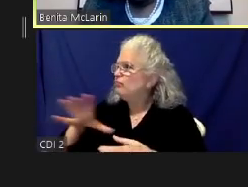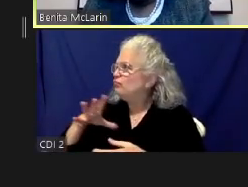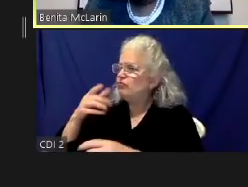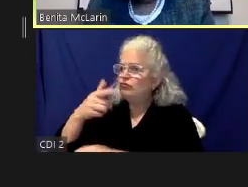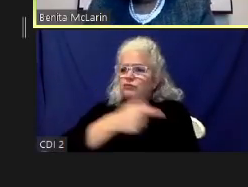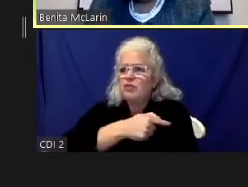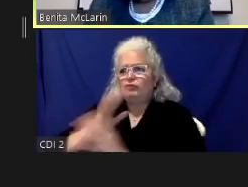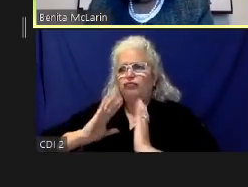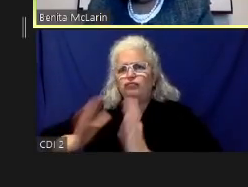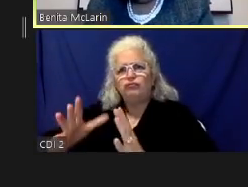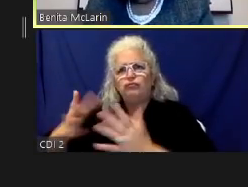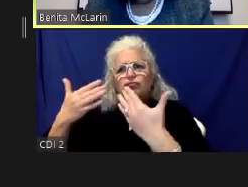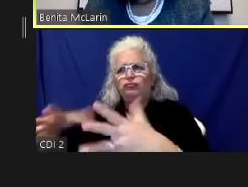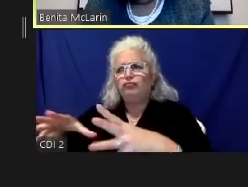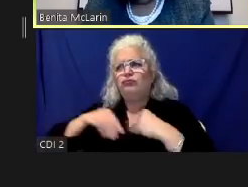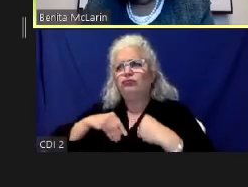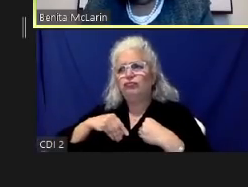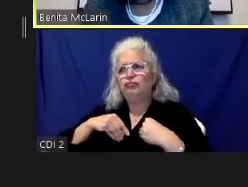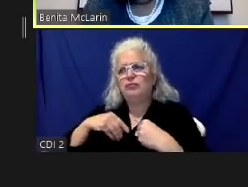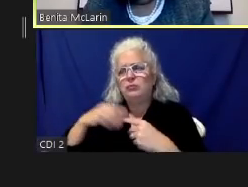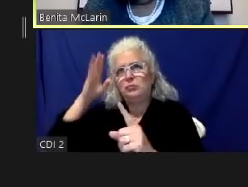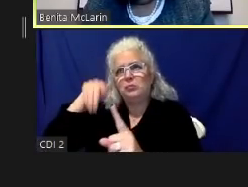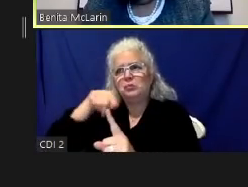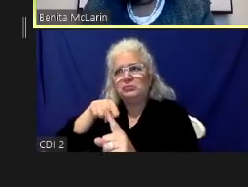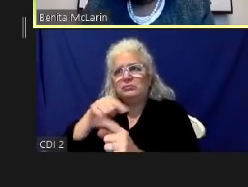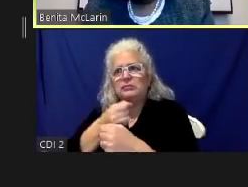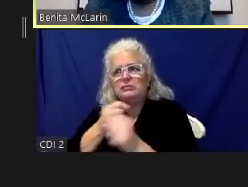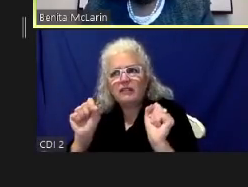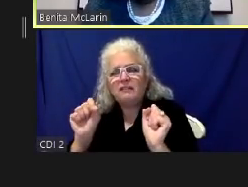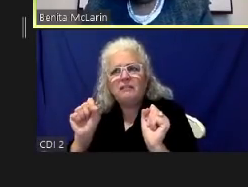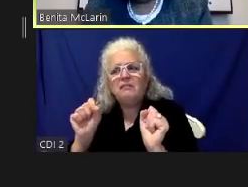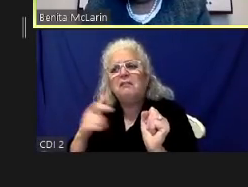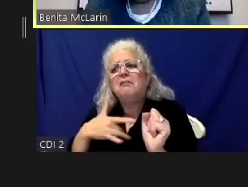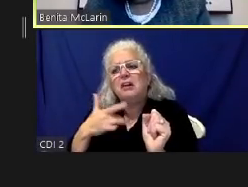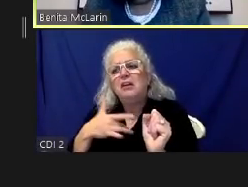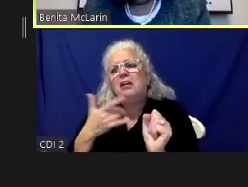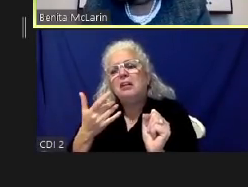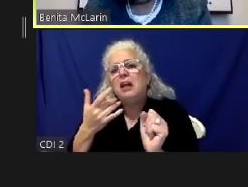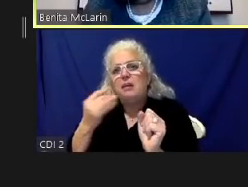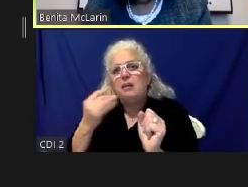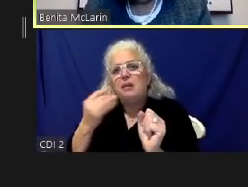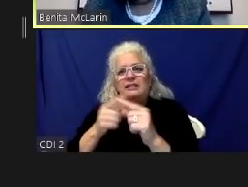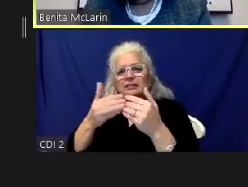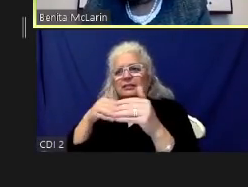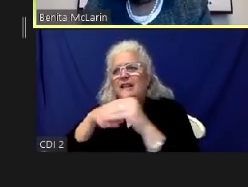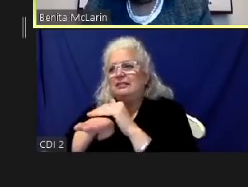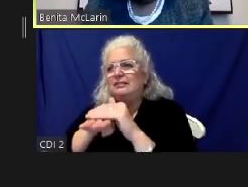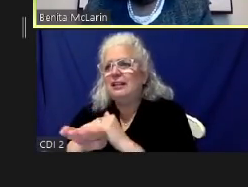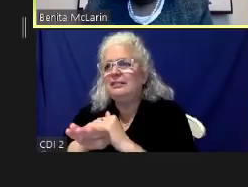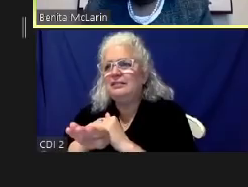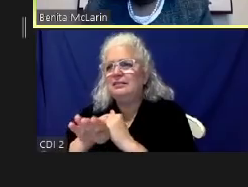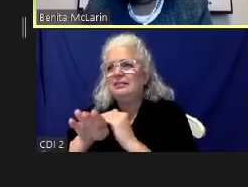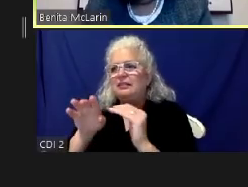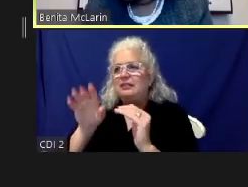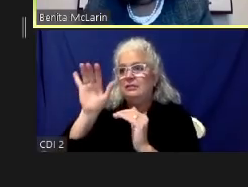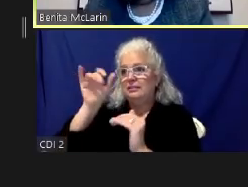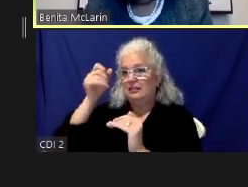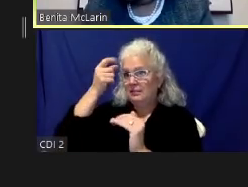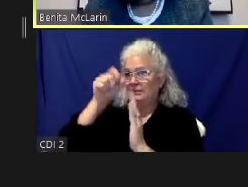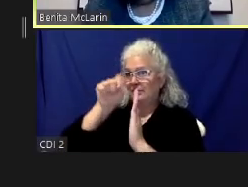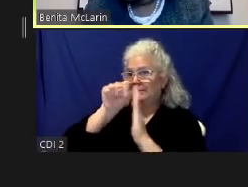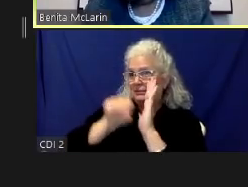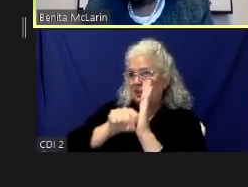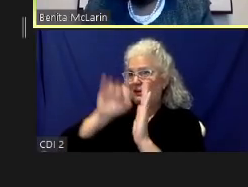want to be clear that the state and federal government have already set the framework for vaccine prioritization, and we